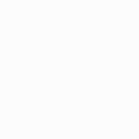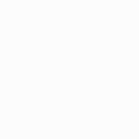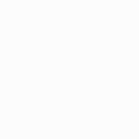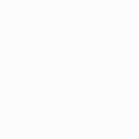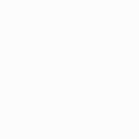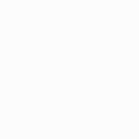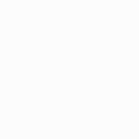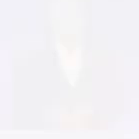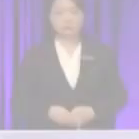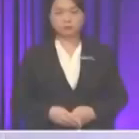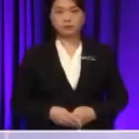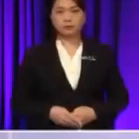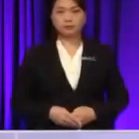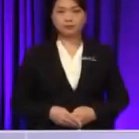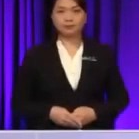KPM.